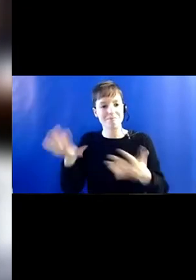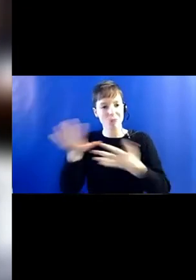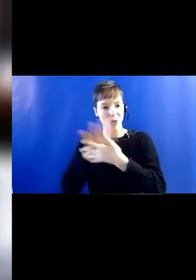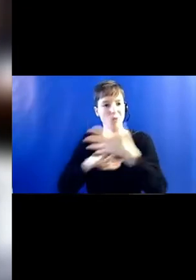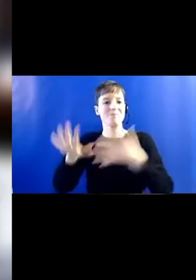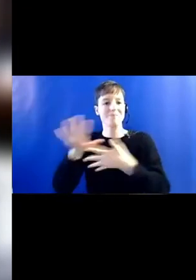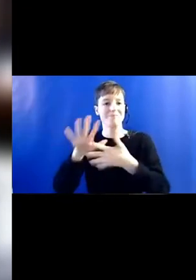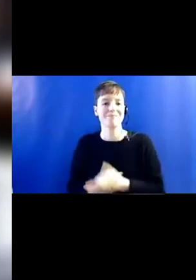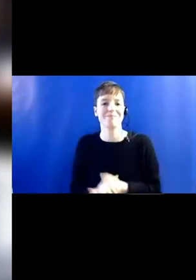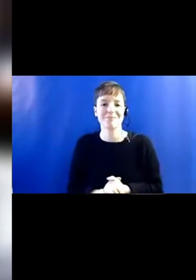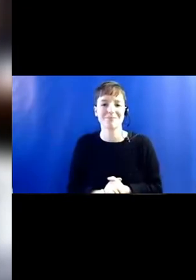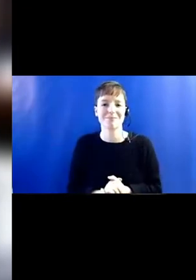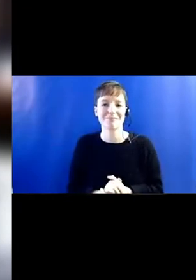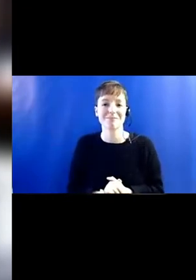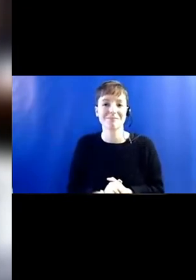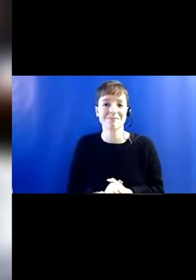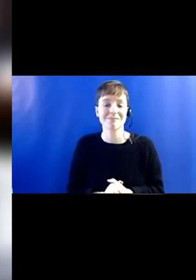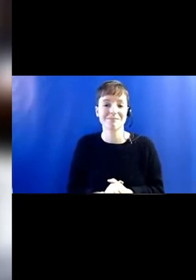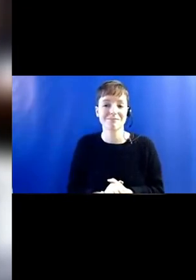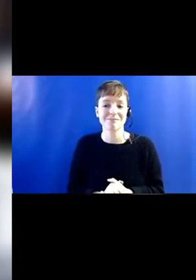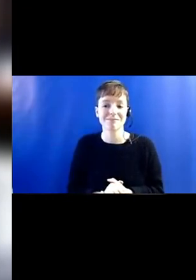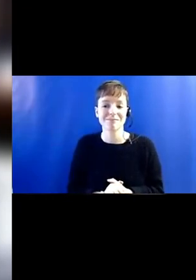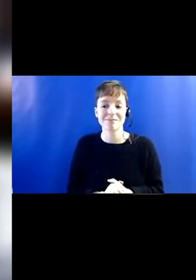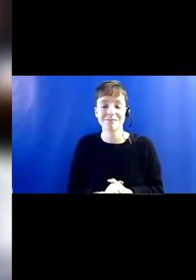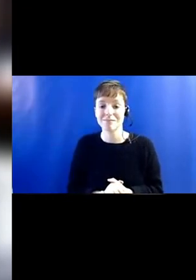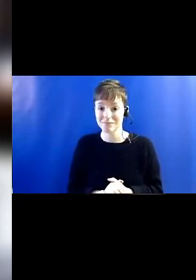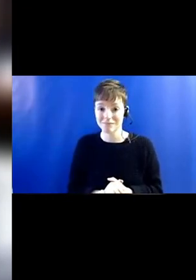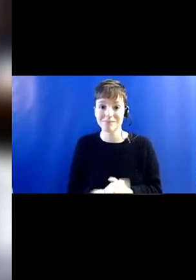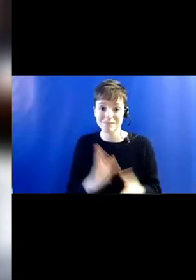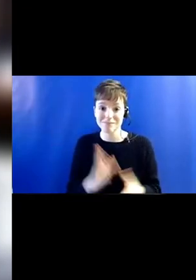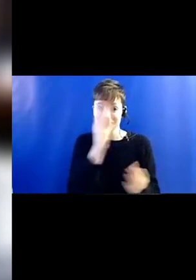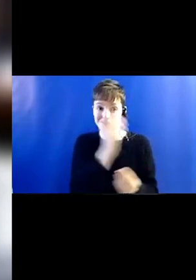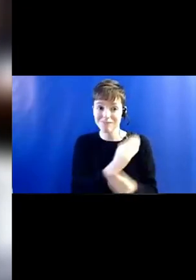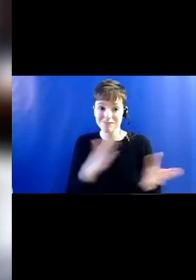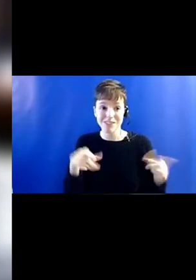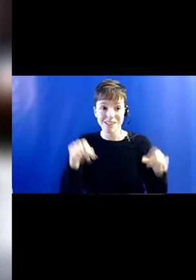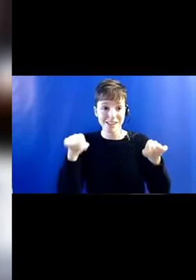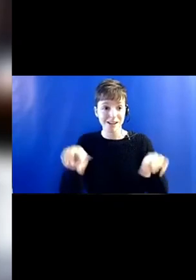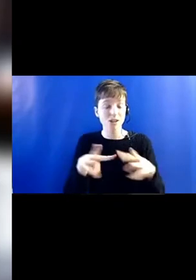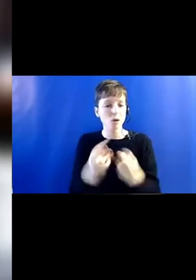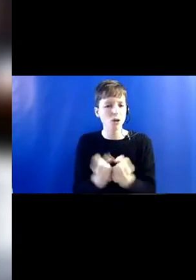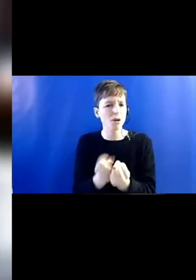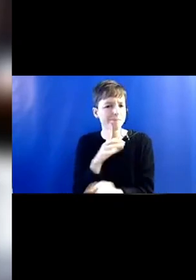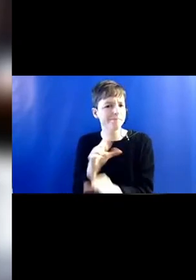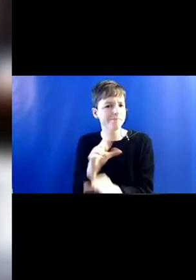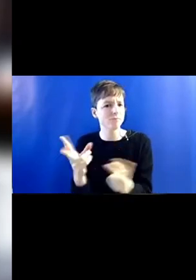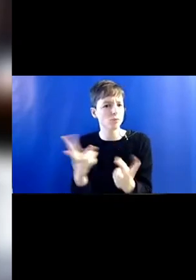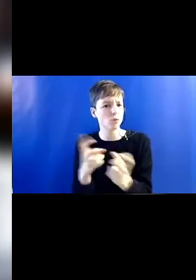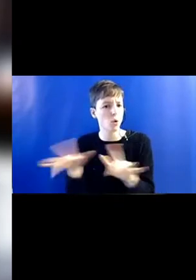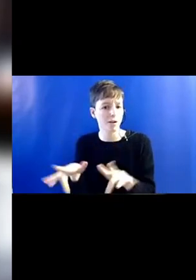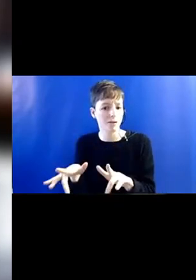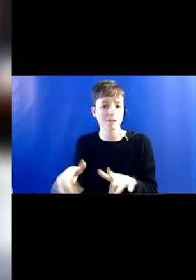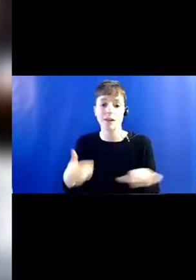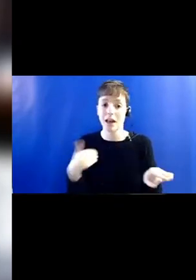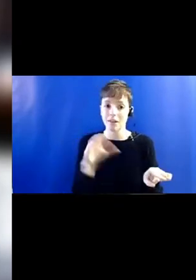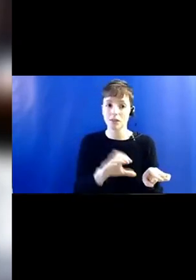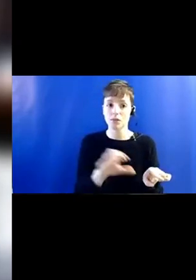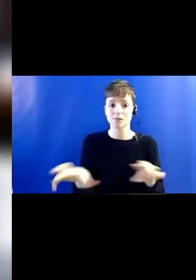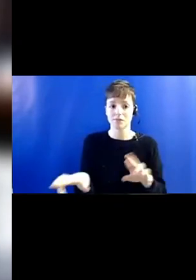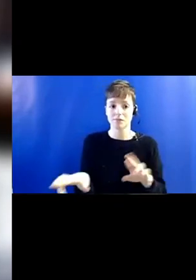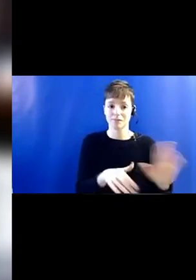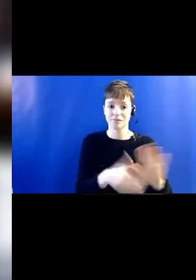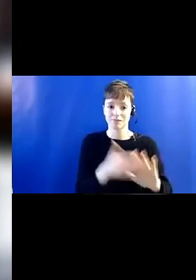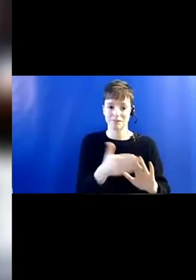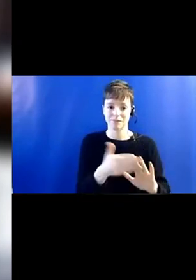Please note that this session is being recorded and closed captioning is enabled.